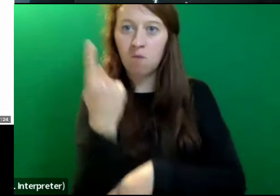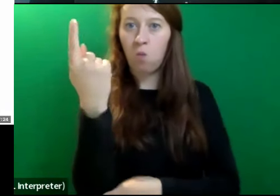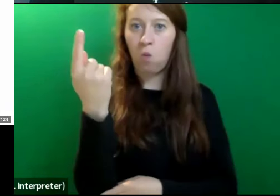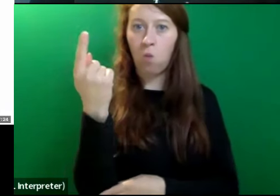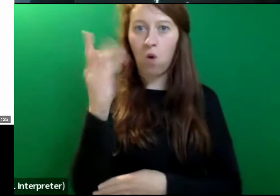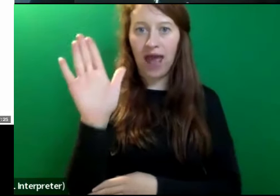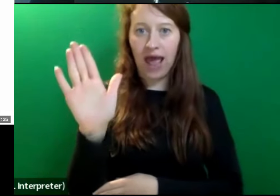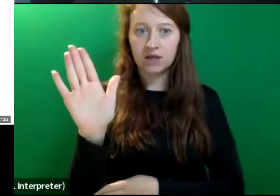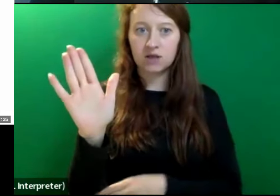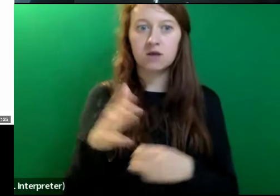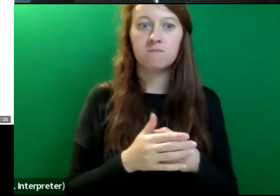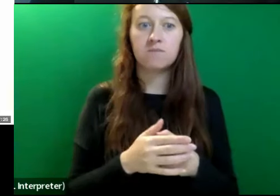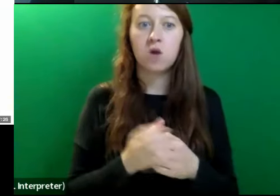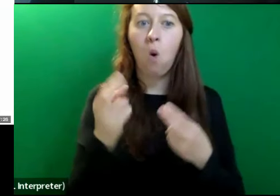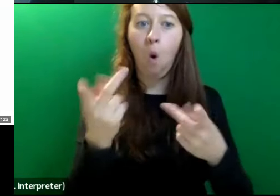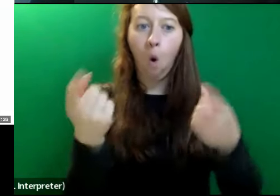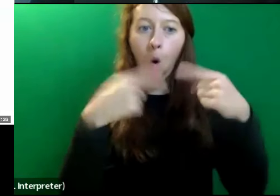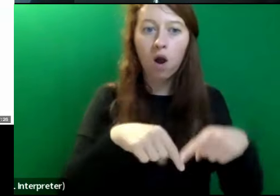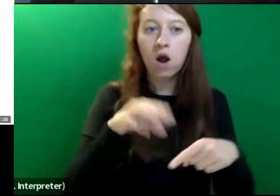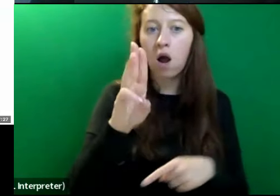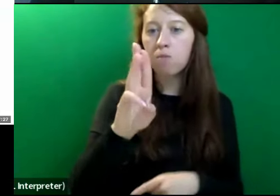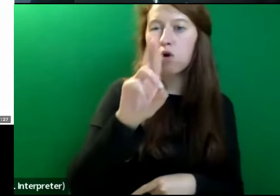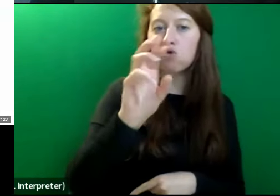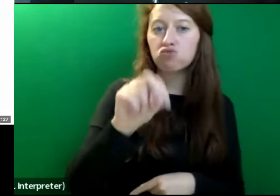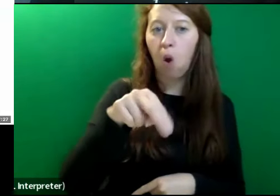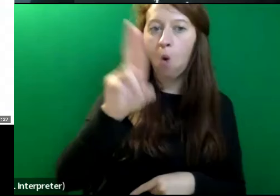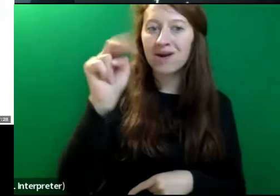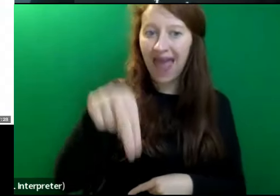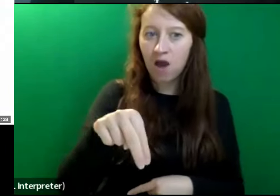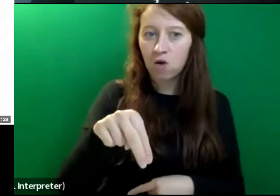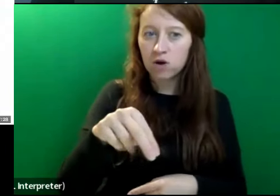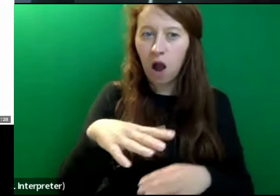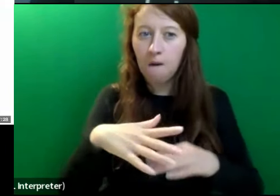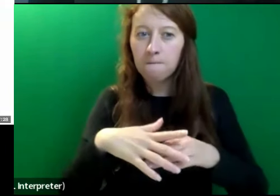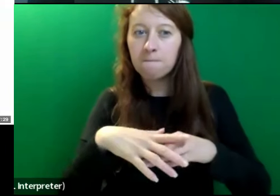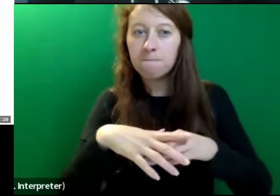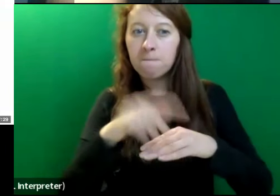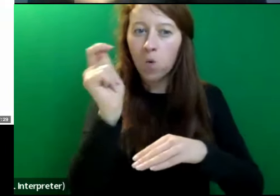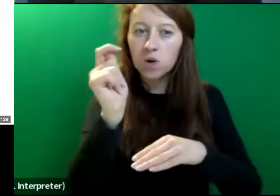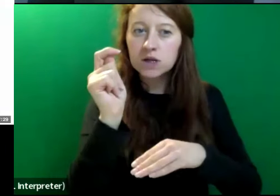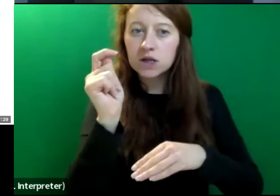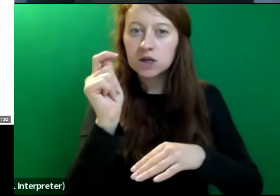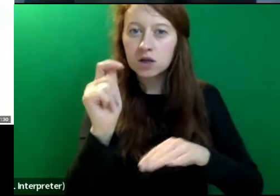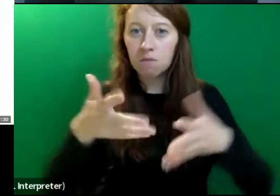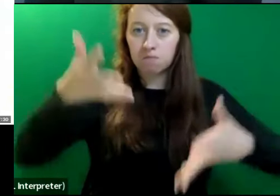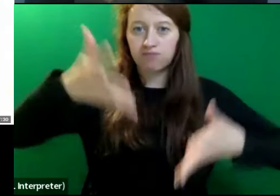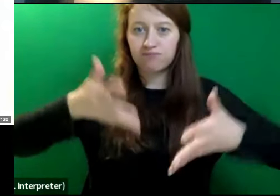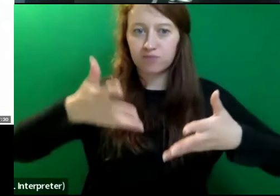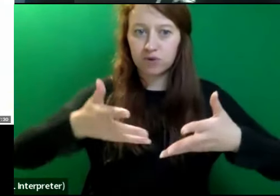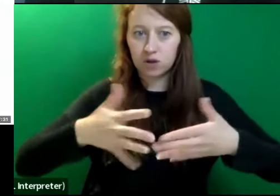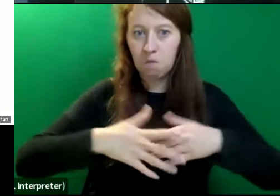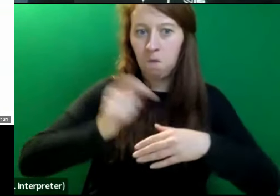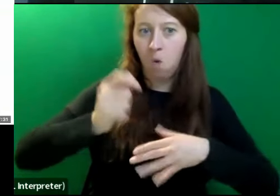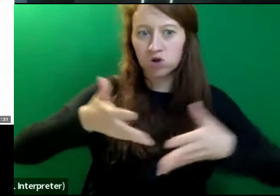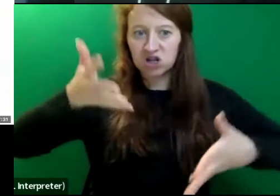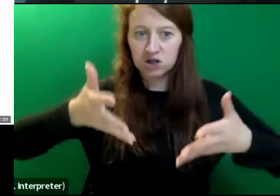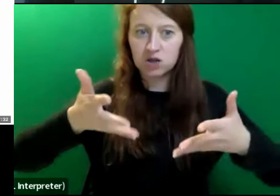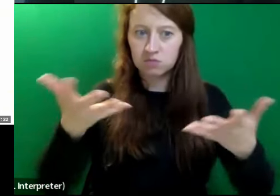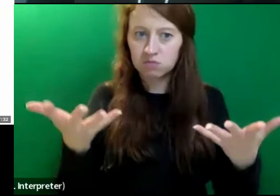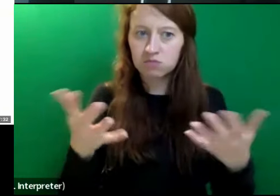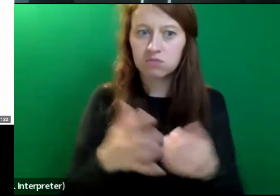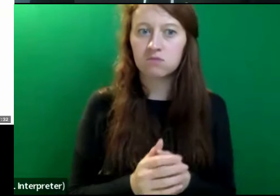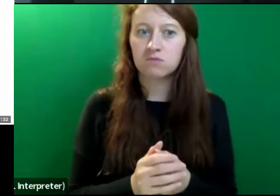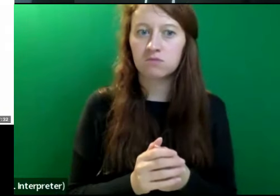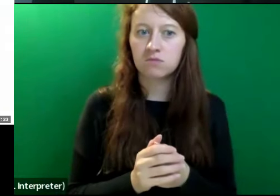time they're performed one-handed, and depicting verbs, most of the time they're performed two-handed. So this graph, I